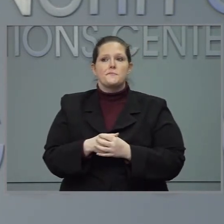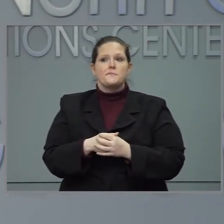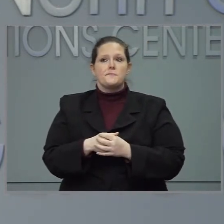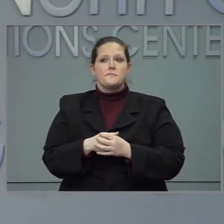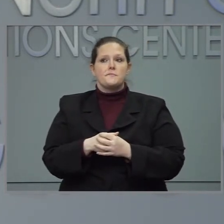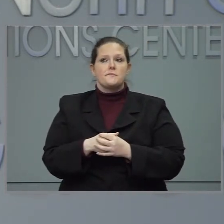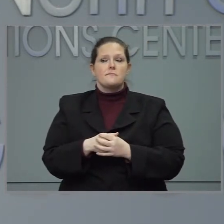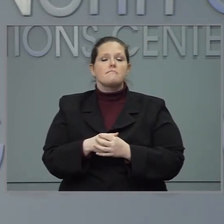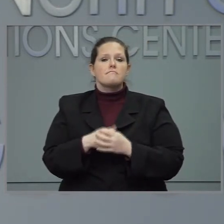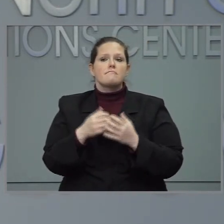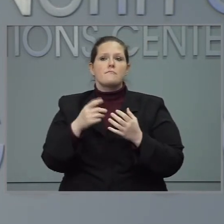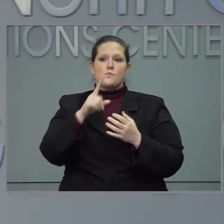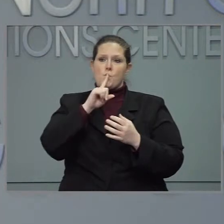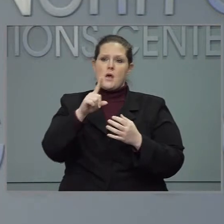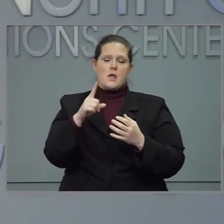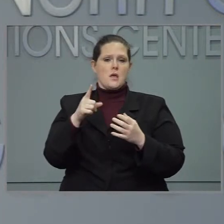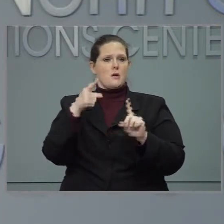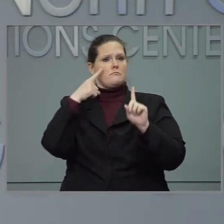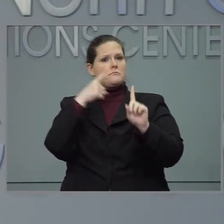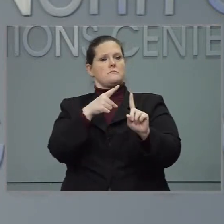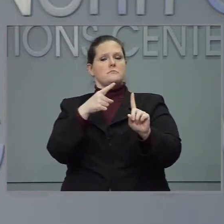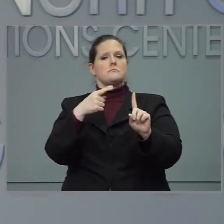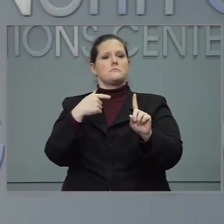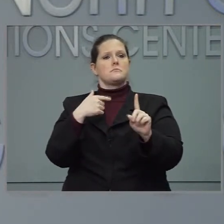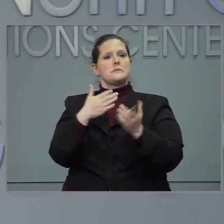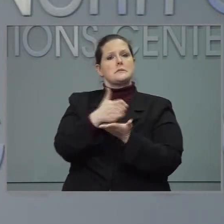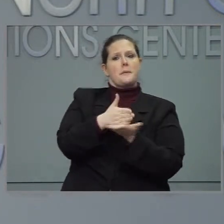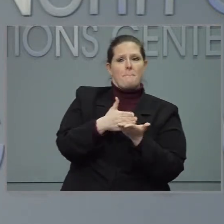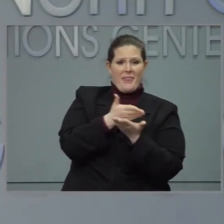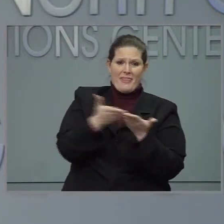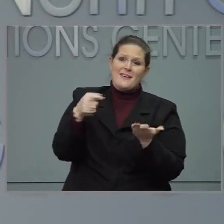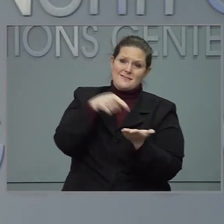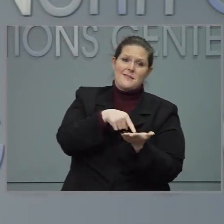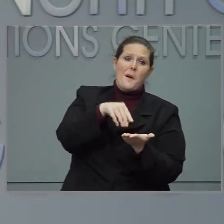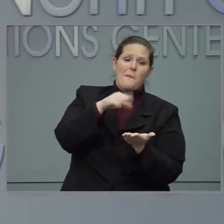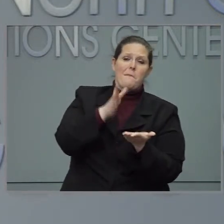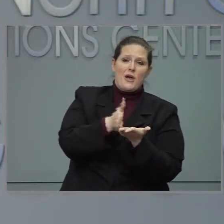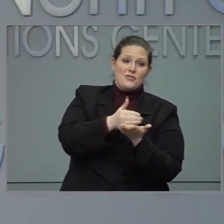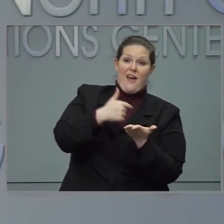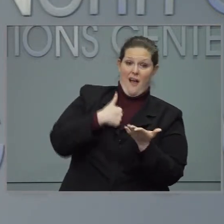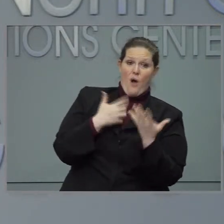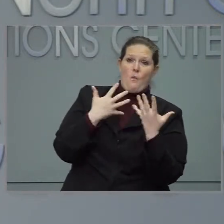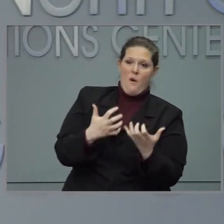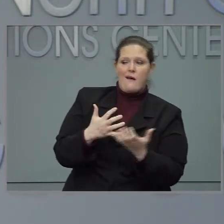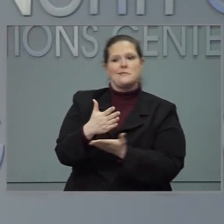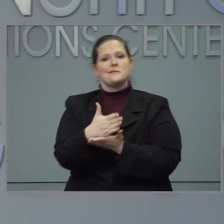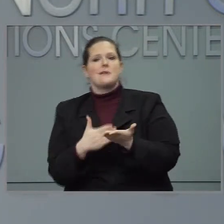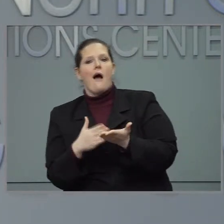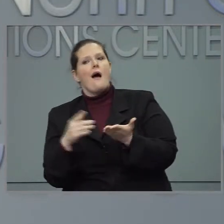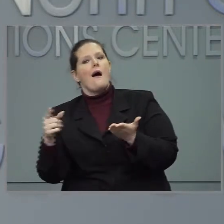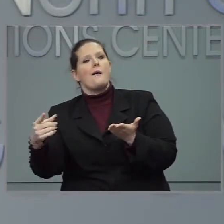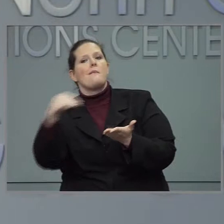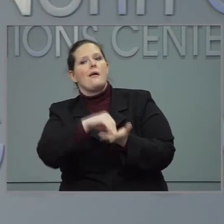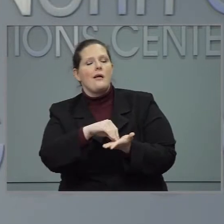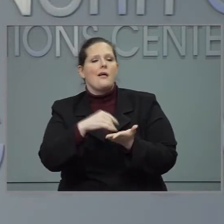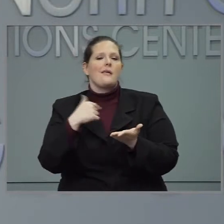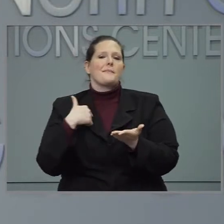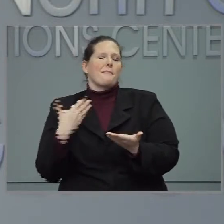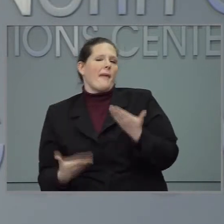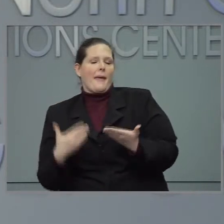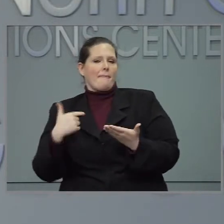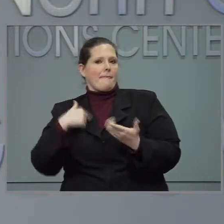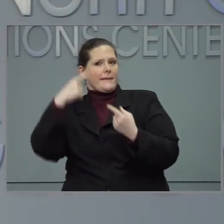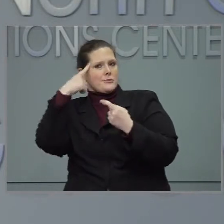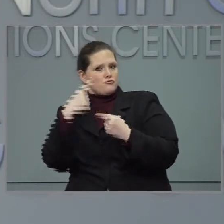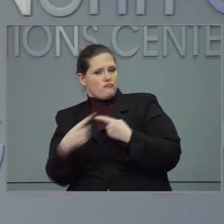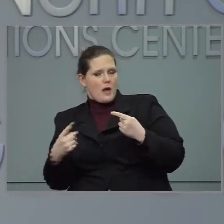of things that I want in this budget, some things that I don't, but hopefully we can find an agreement that